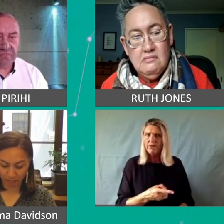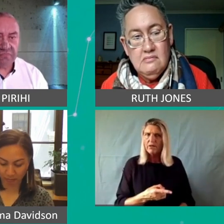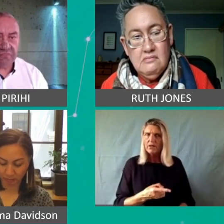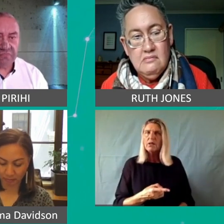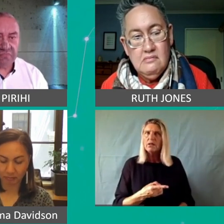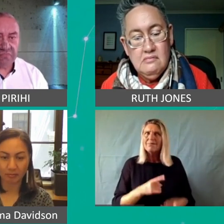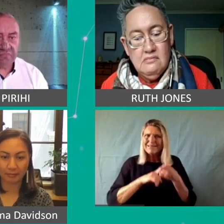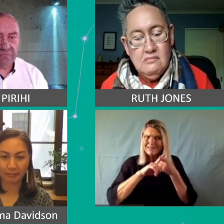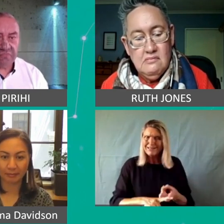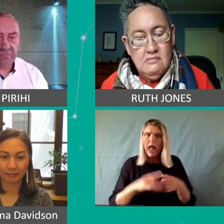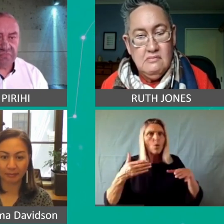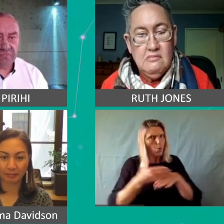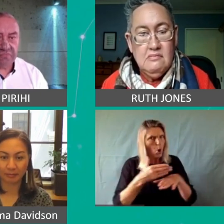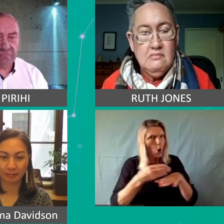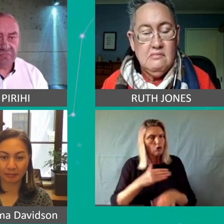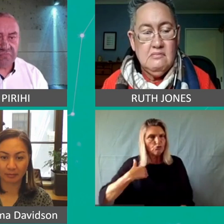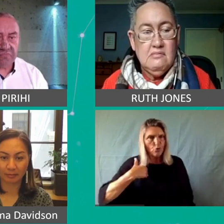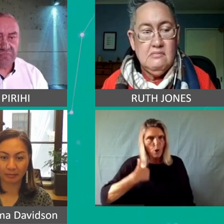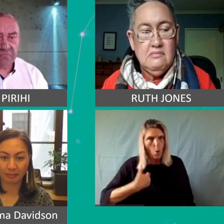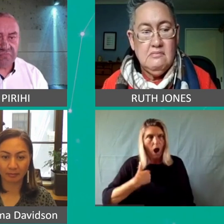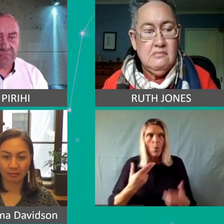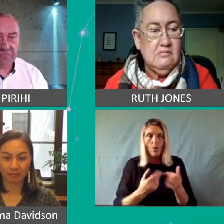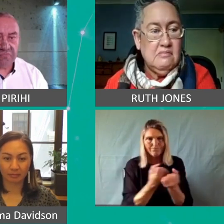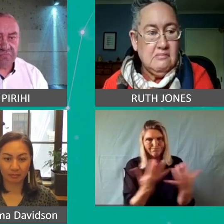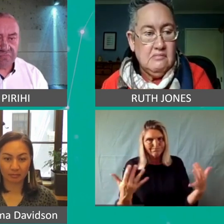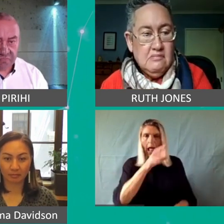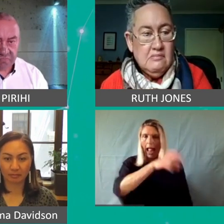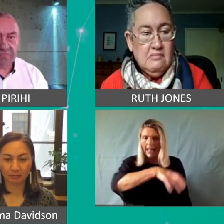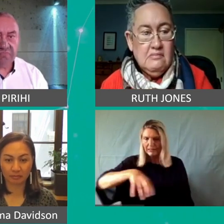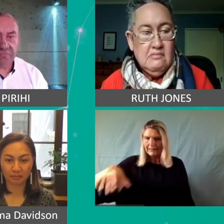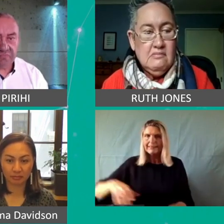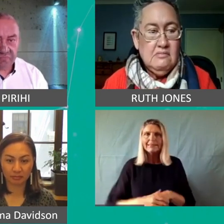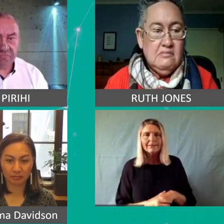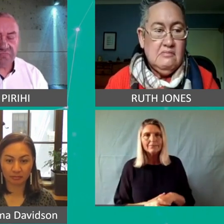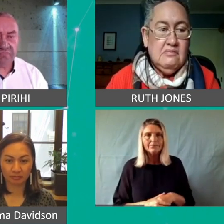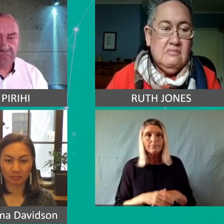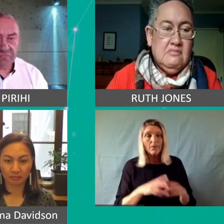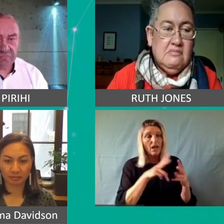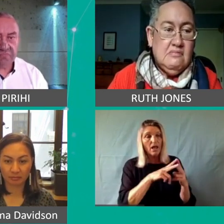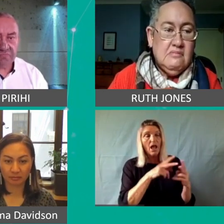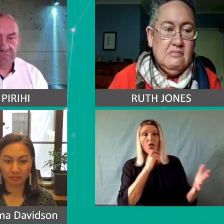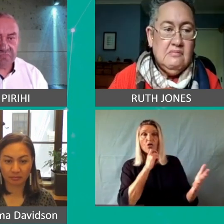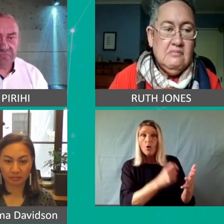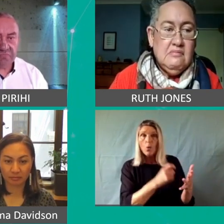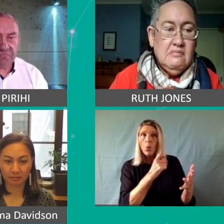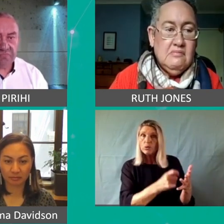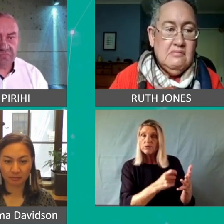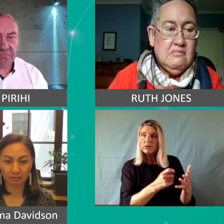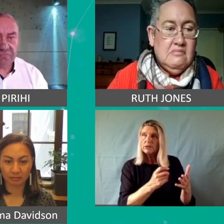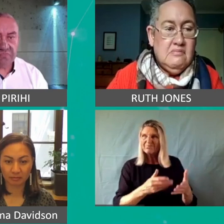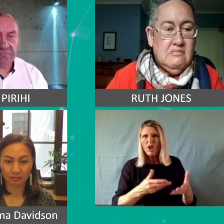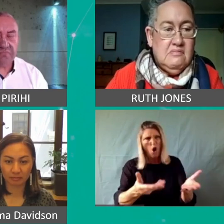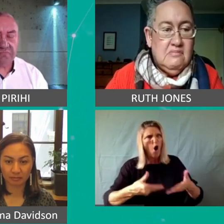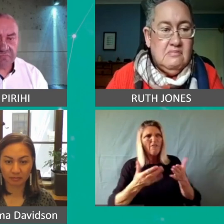with a number of agencies. What the reports do is offer a roadmap of